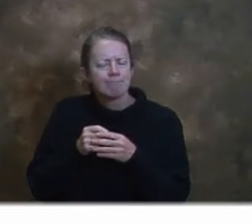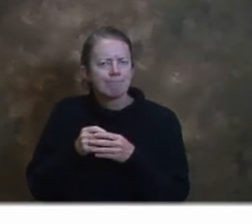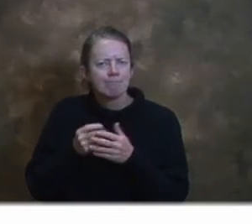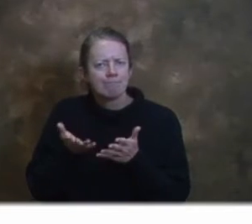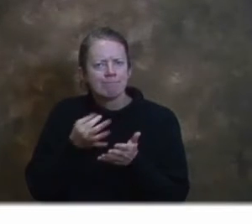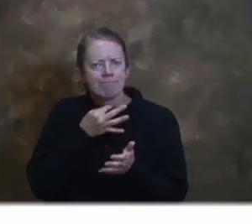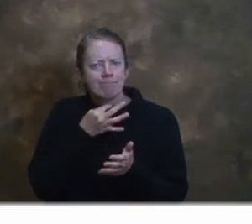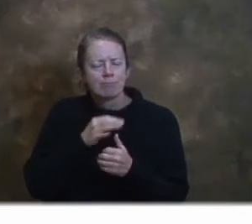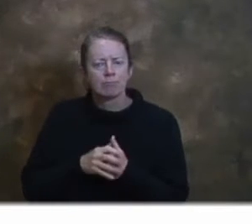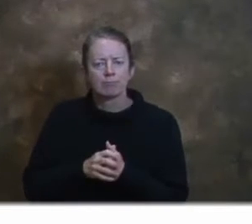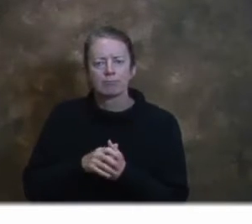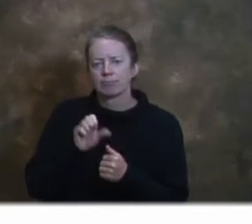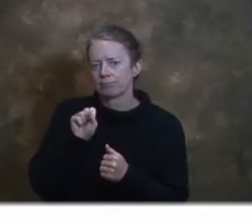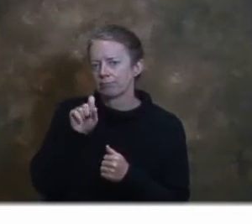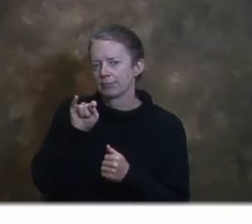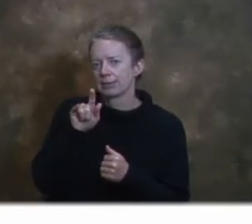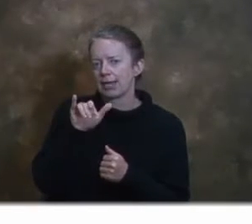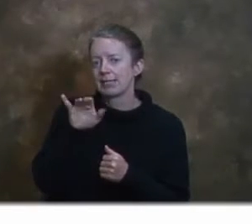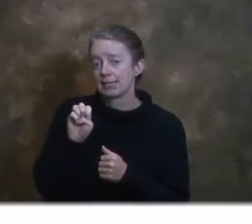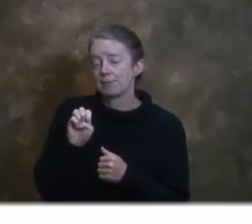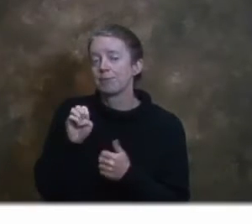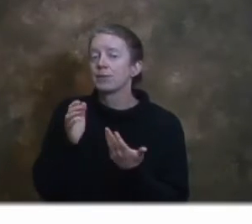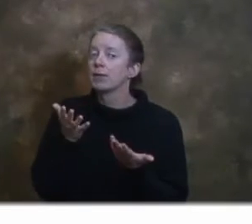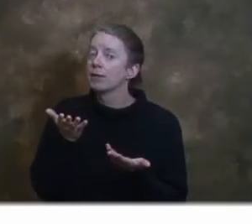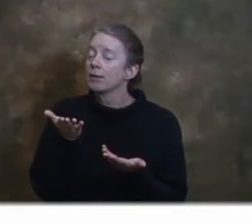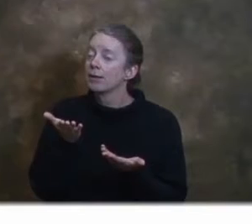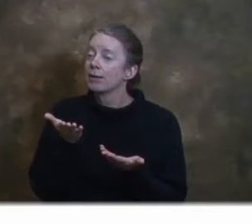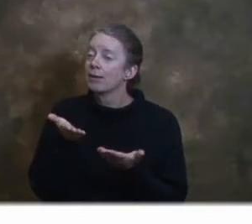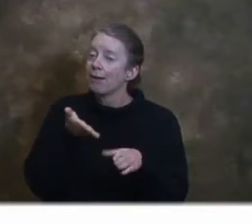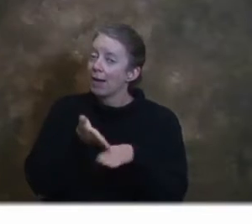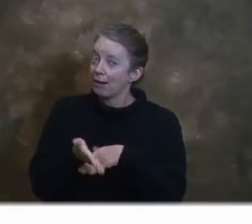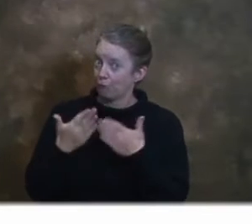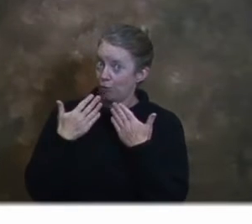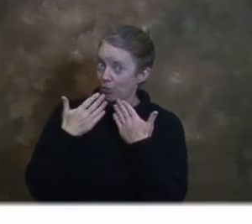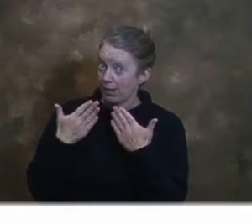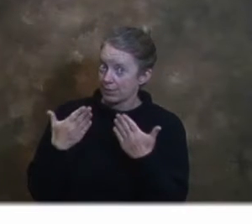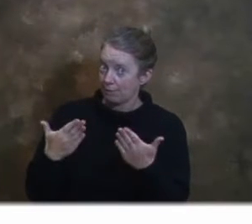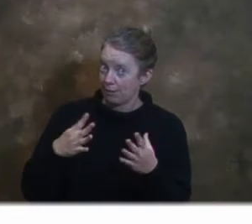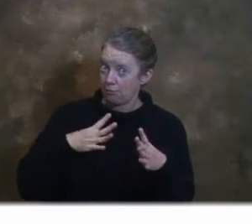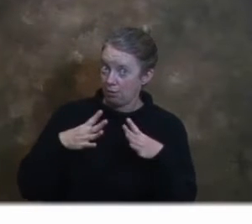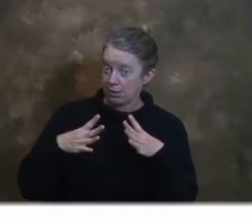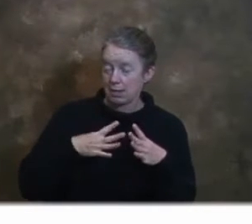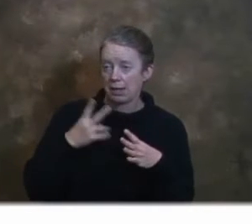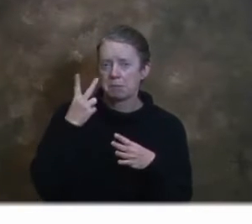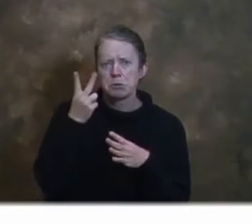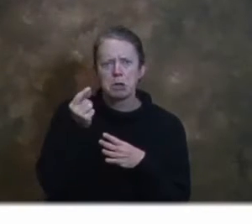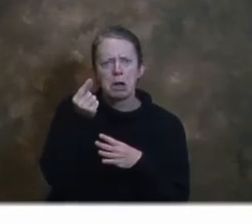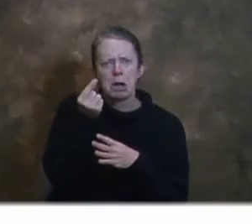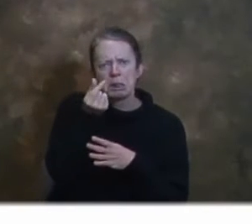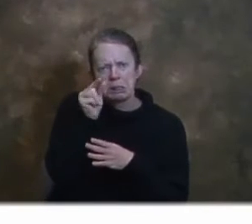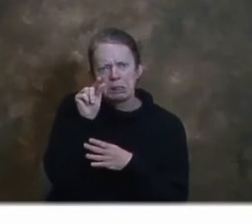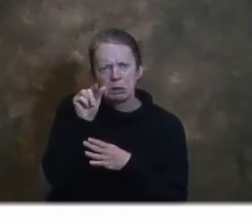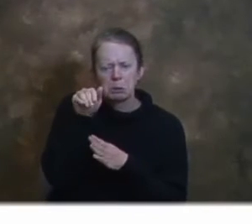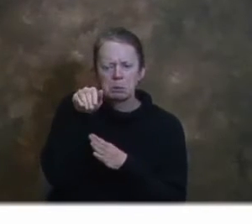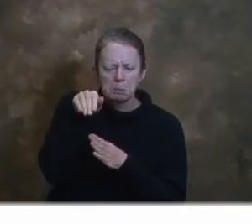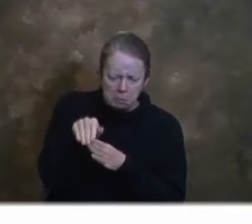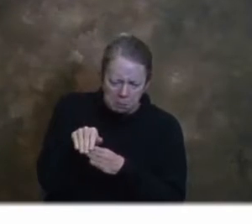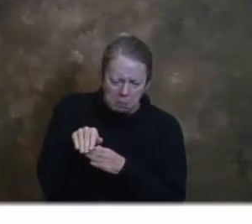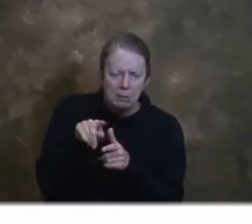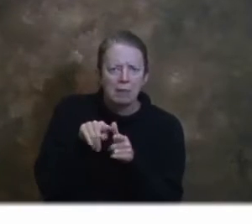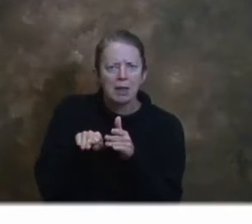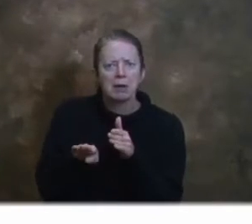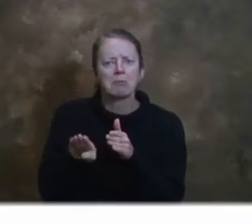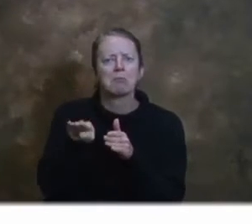county? It's likely that we were seeing it, so after Thanksgiving we had seen a slight decrease, and then we plateaued pretty